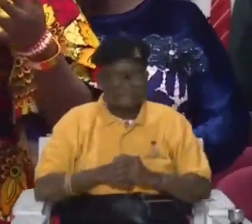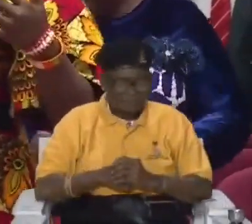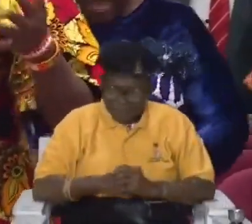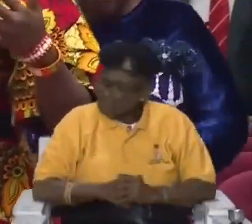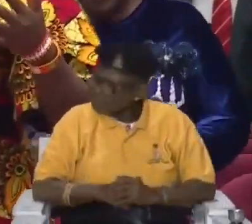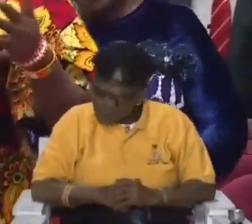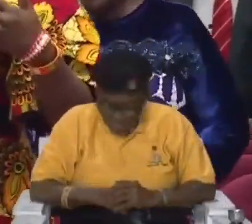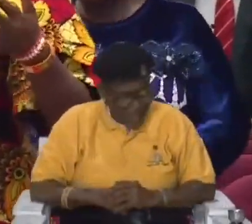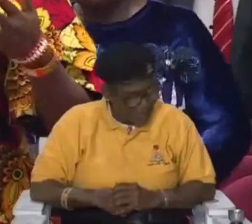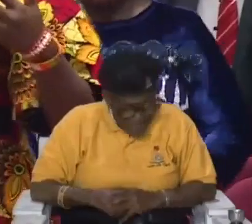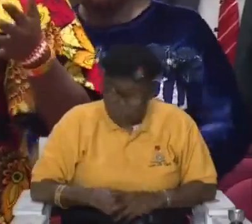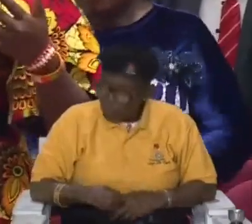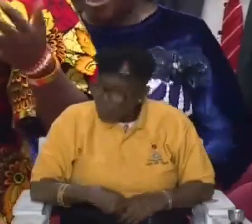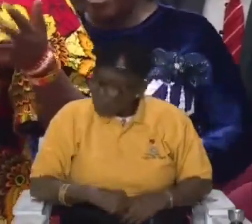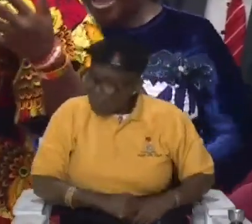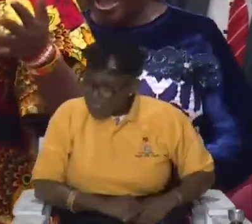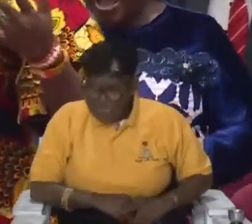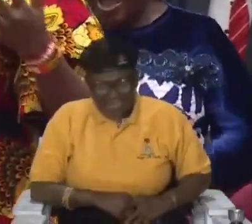Let